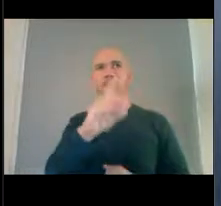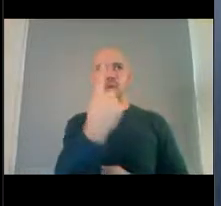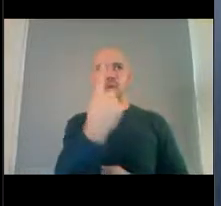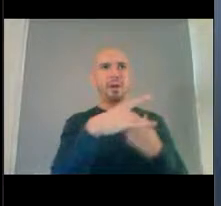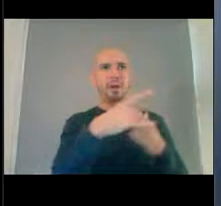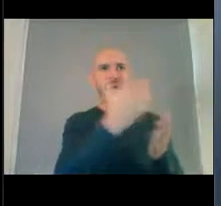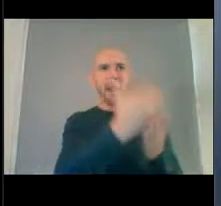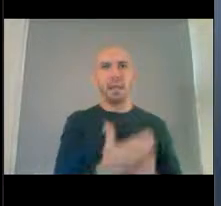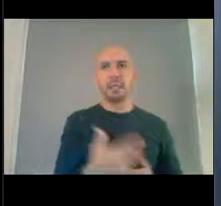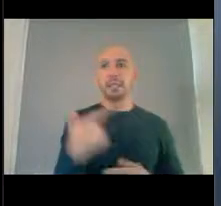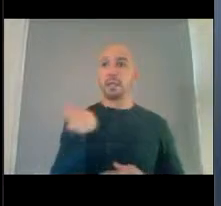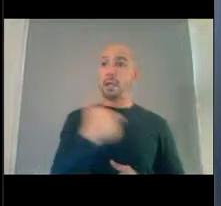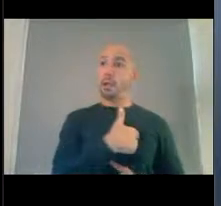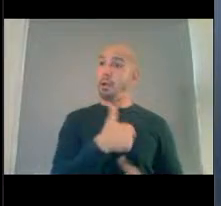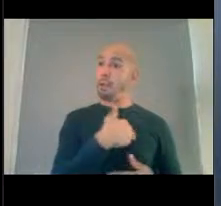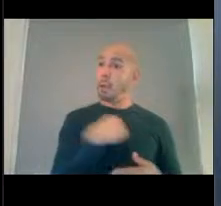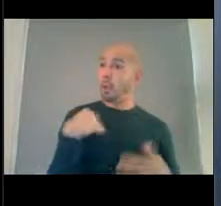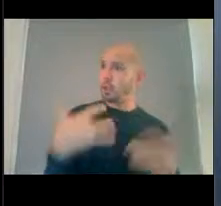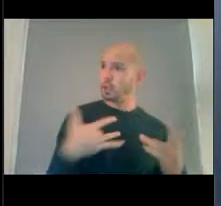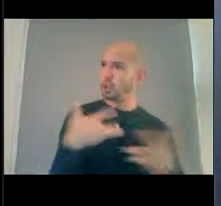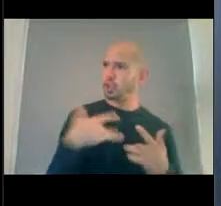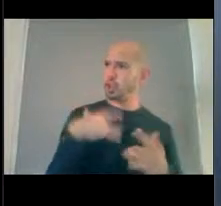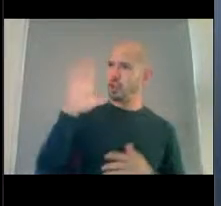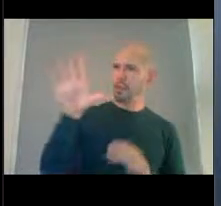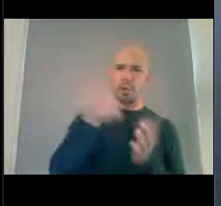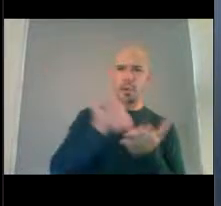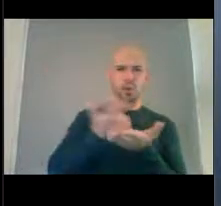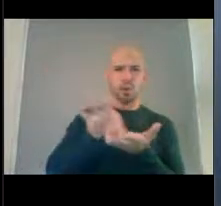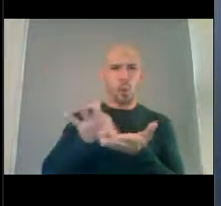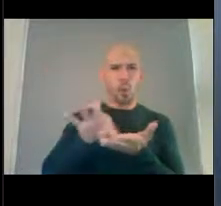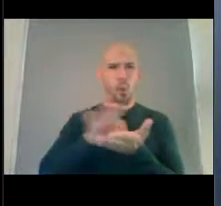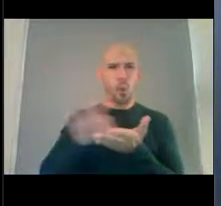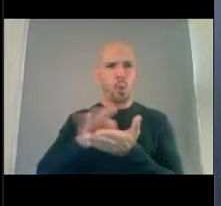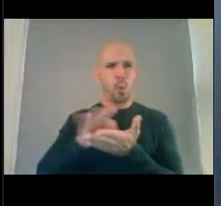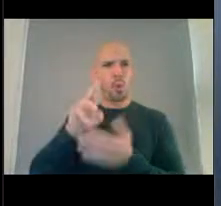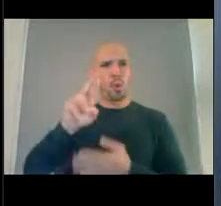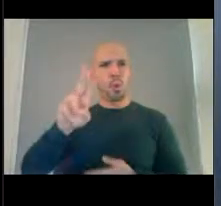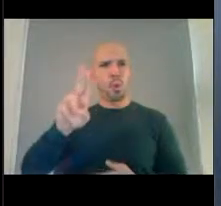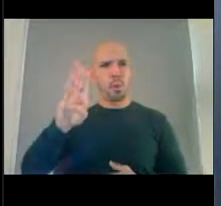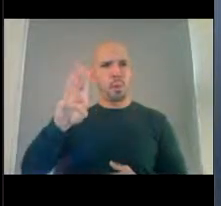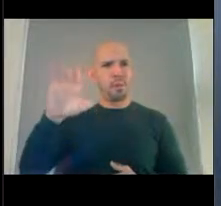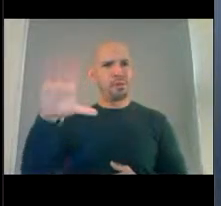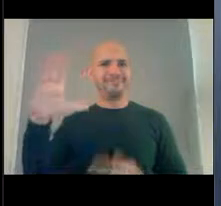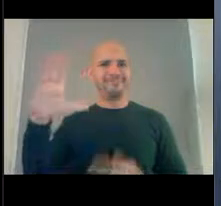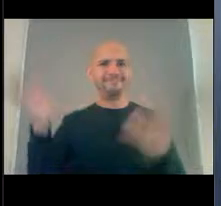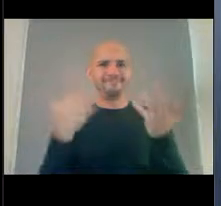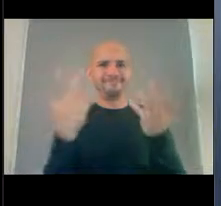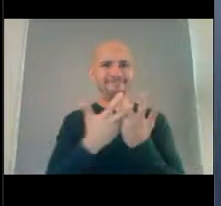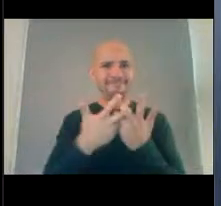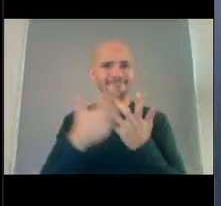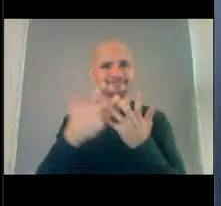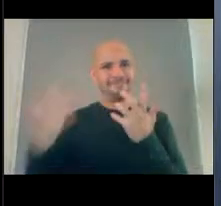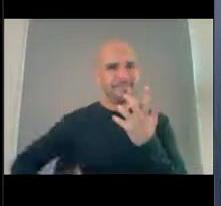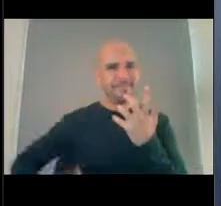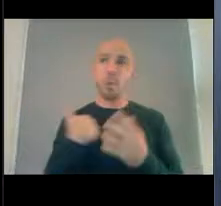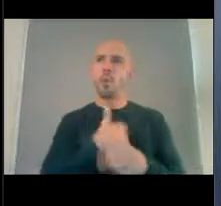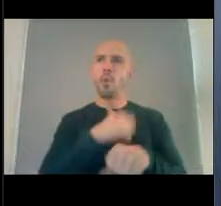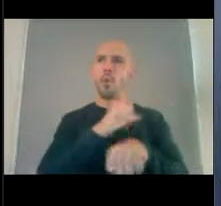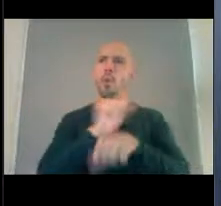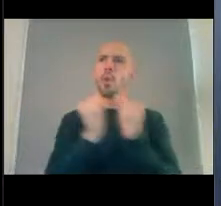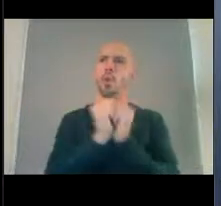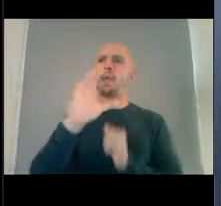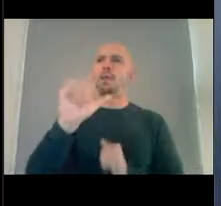member agencies are concerned that the scoring rubric and criteria could disadvantage investment in rural regions we're working with caltrans on this issue and we